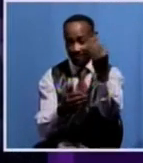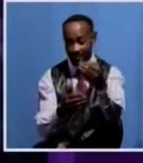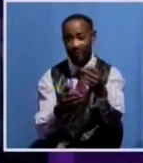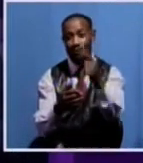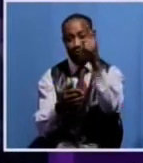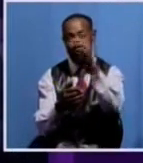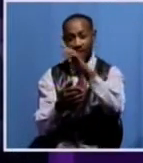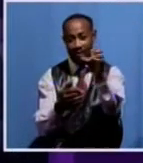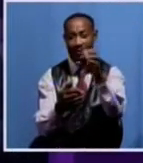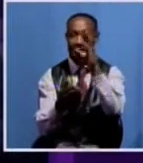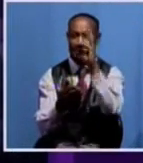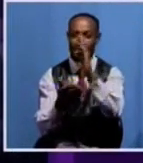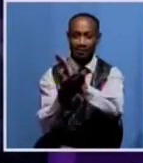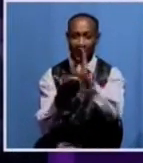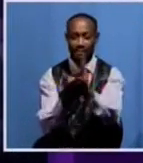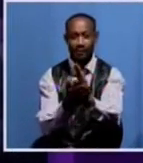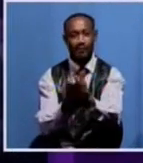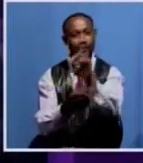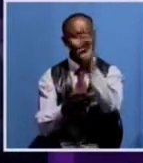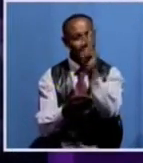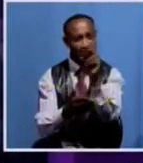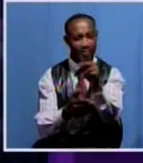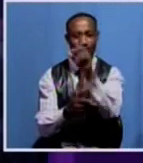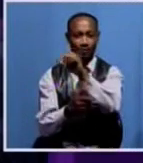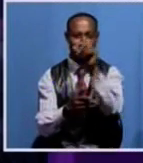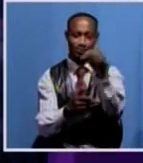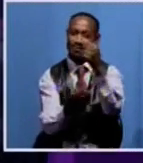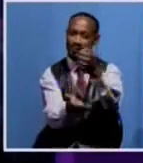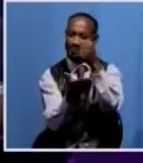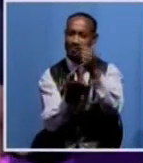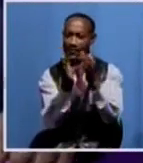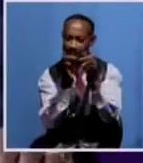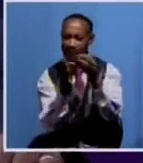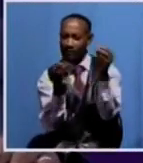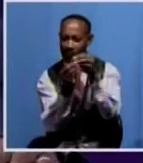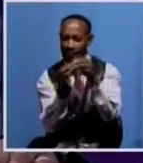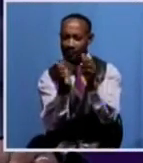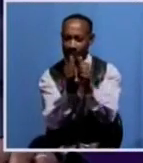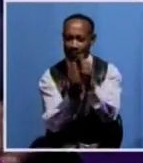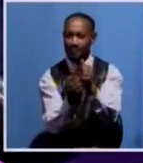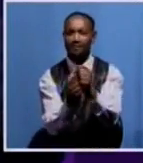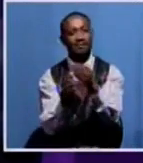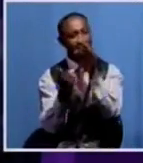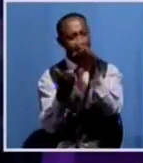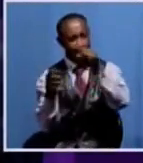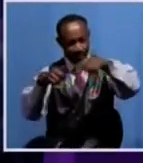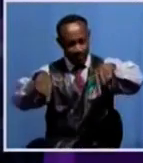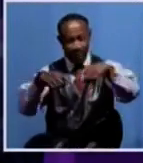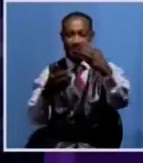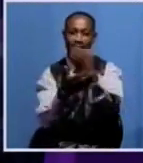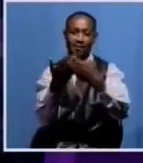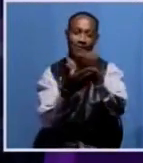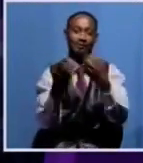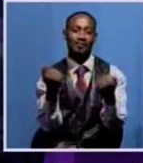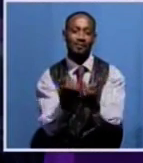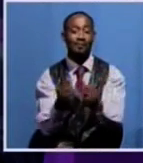106 billion kwacha 2020 national budget with emphasis on stimulating the domestic economy.